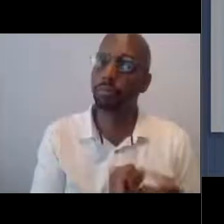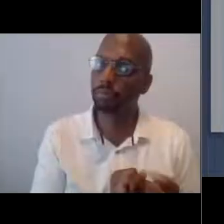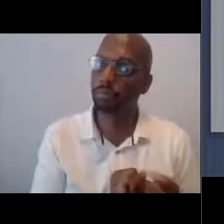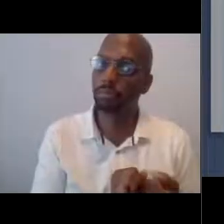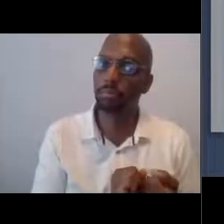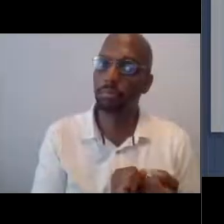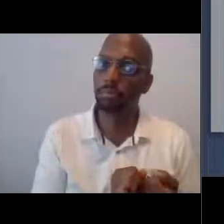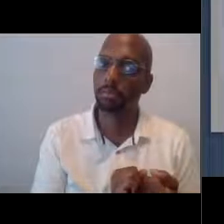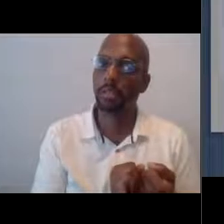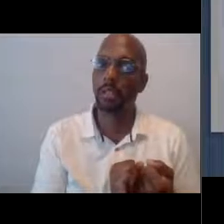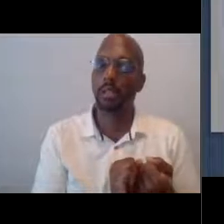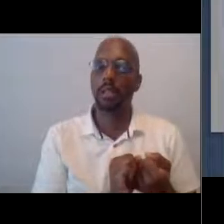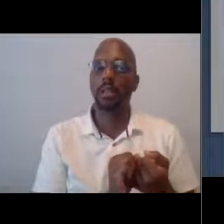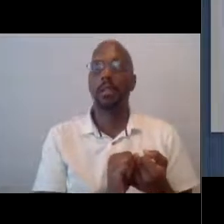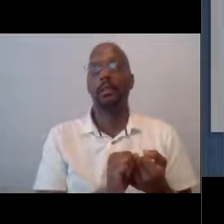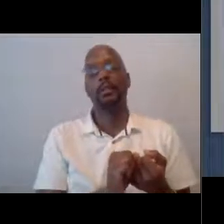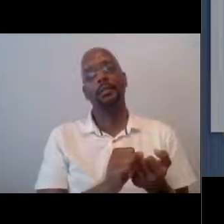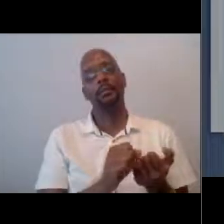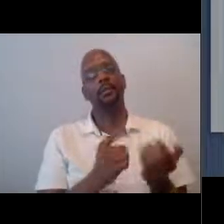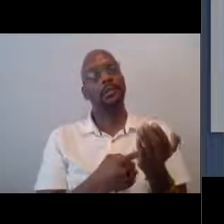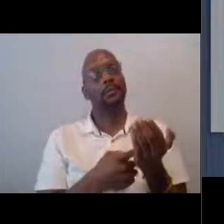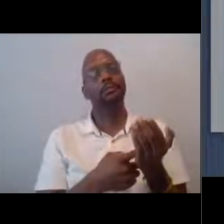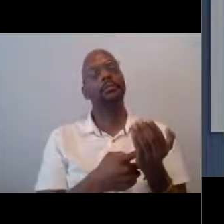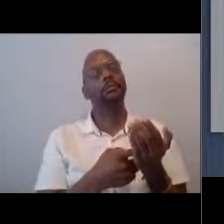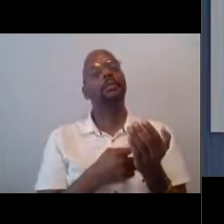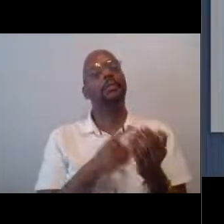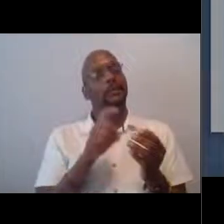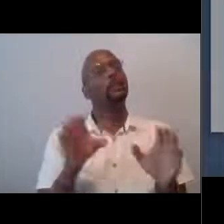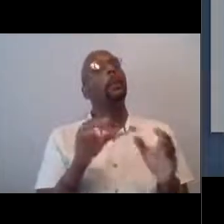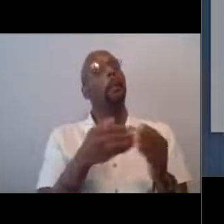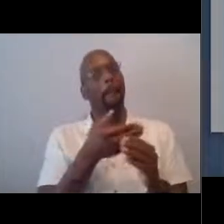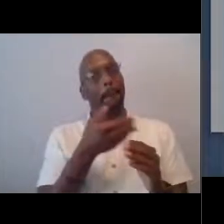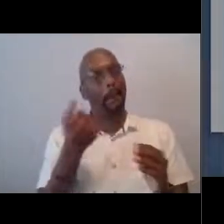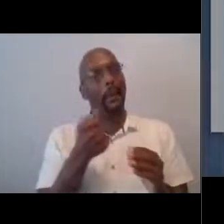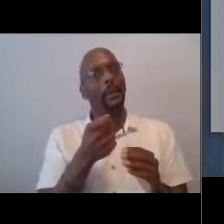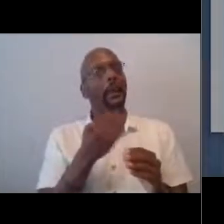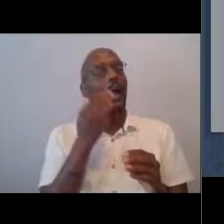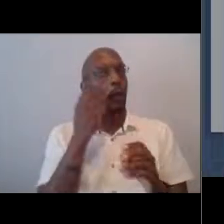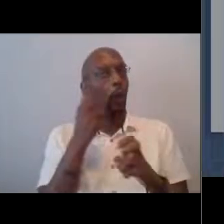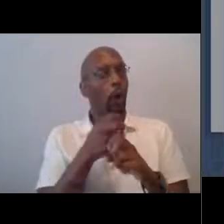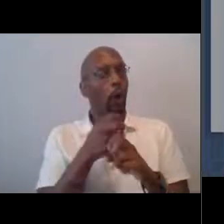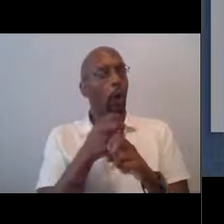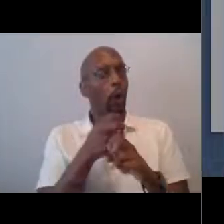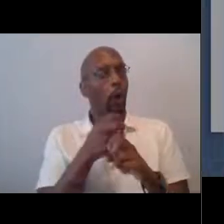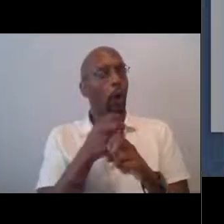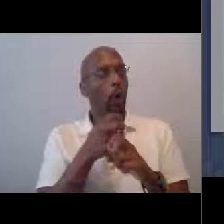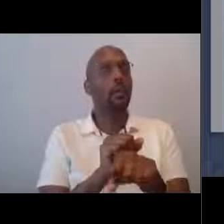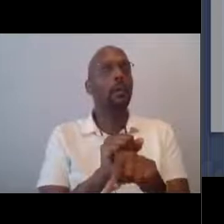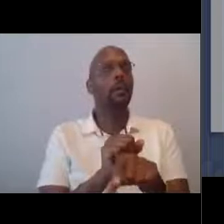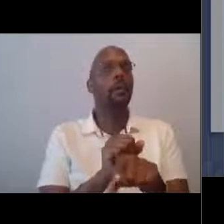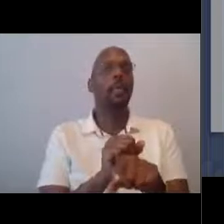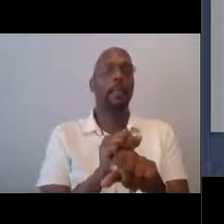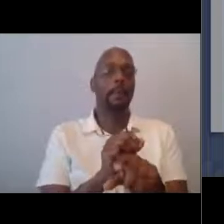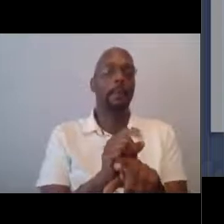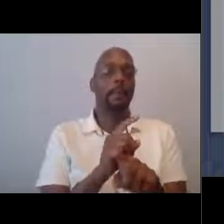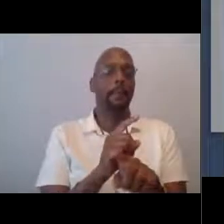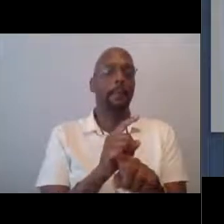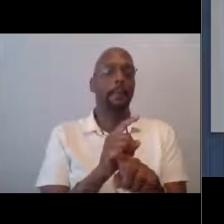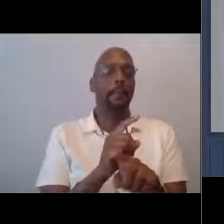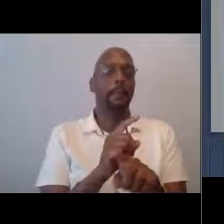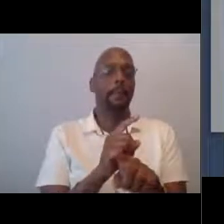And somehow we got to do better, and it's difficult work, but if there are things that we can do to